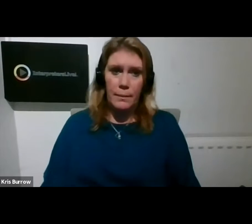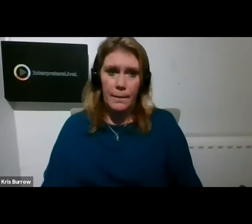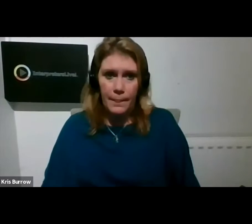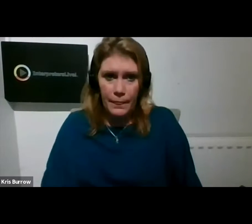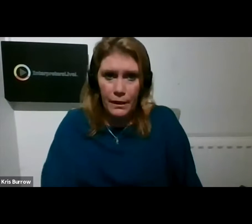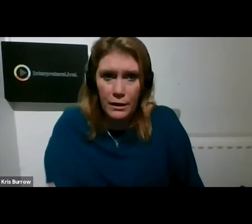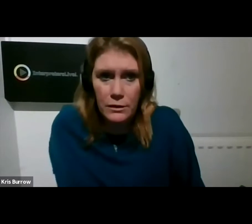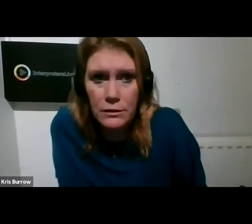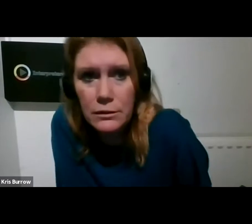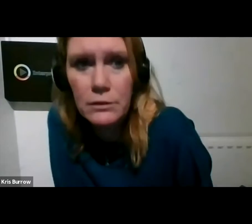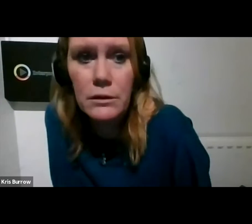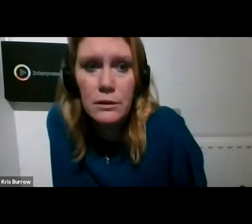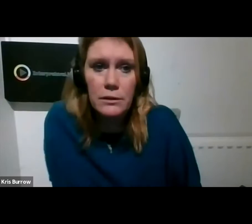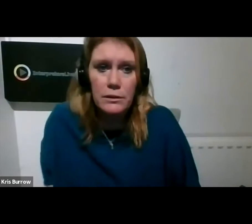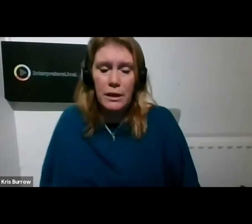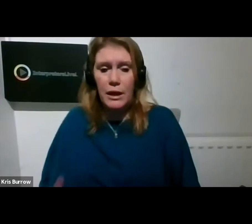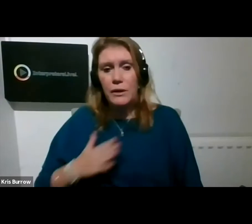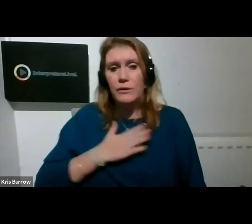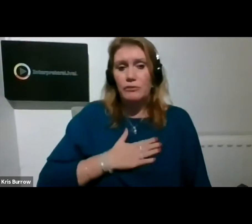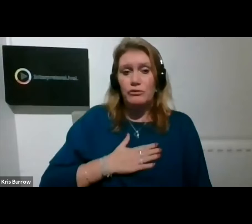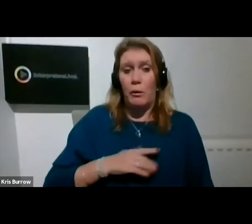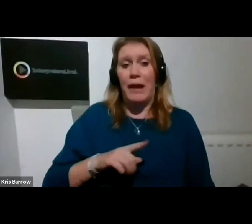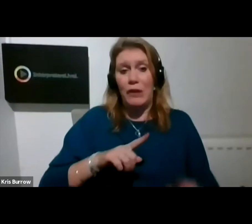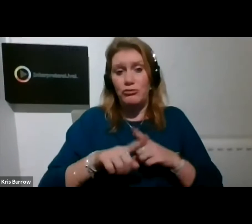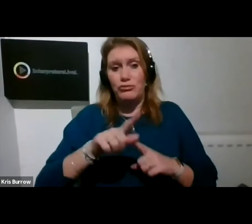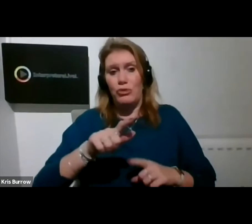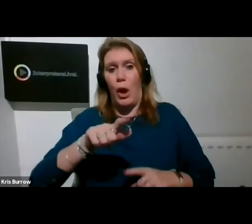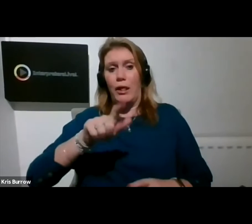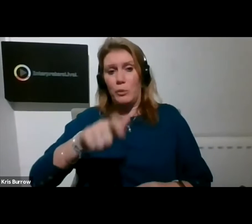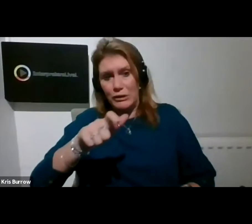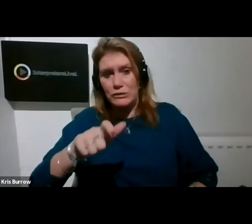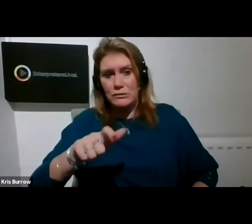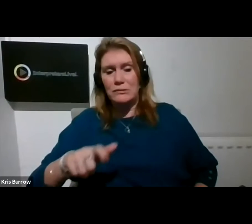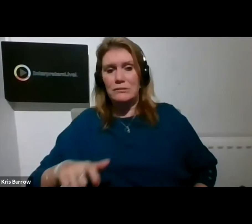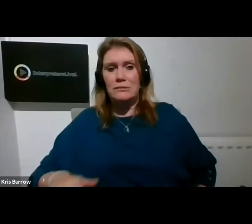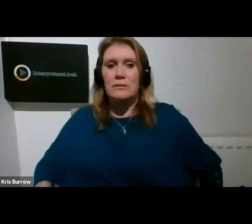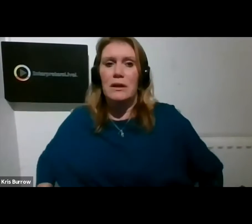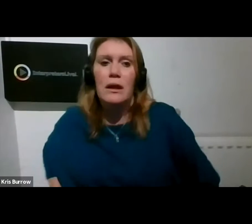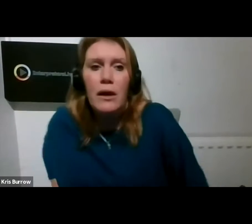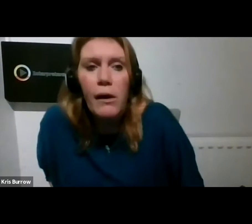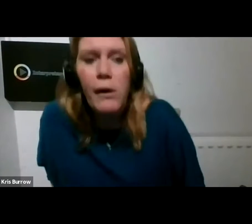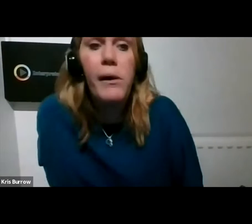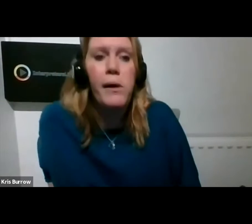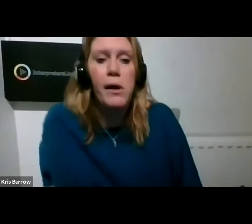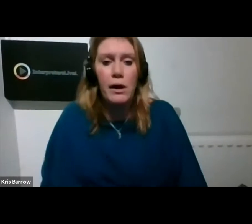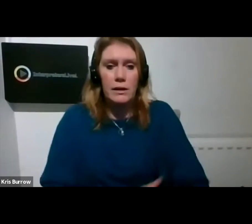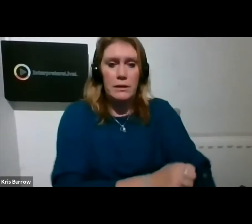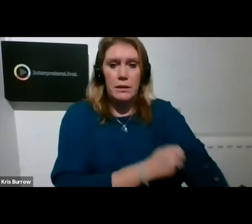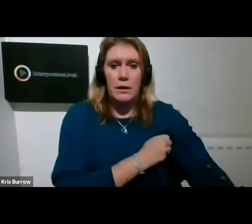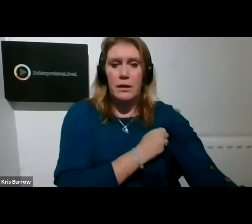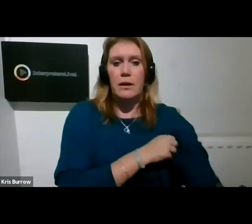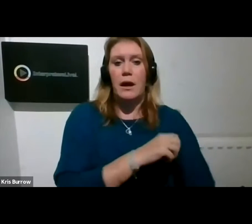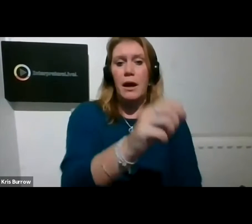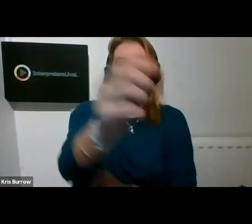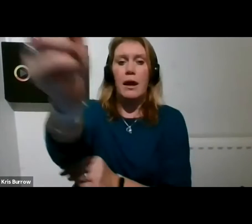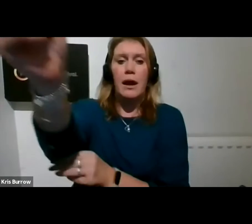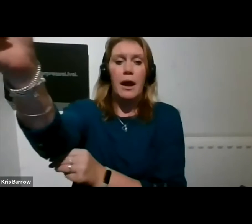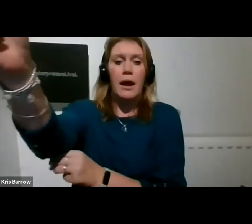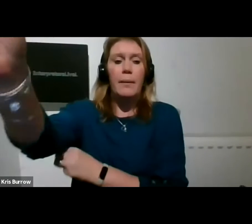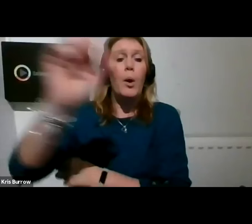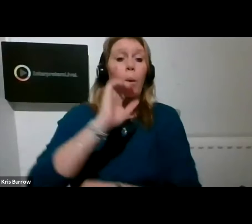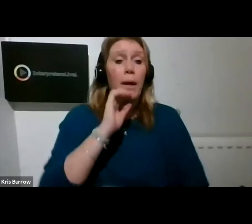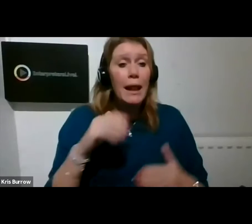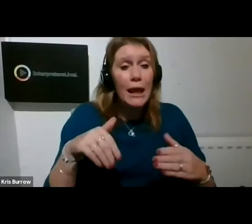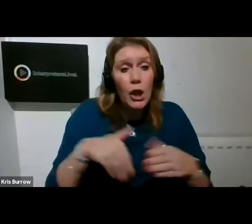Sorry about that. I was trying to switch myself on again. Yes, I'm going to put a content warning in the chat as well. But just, well, I mean, I